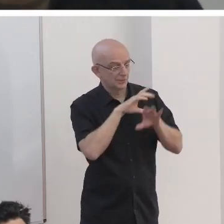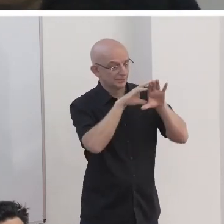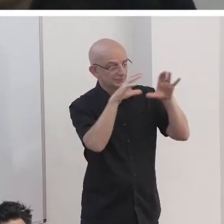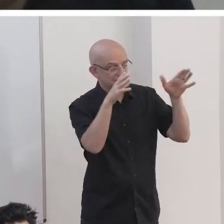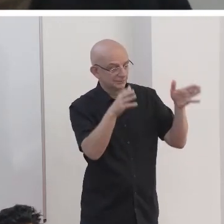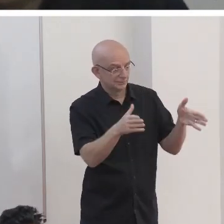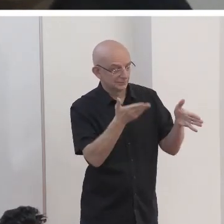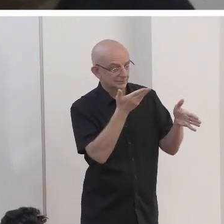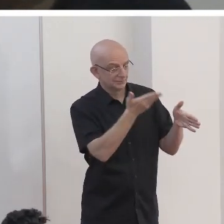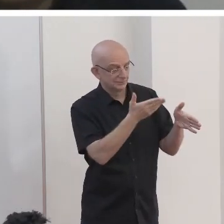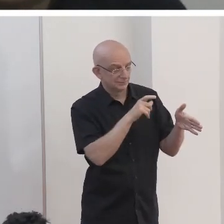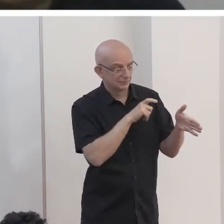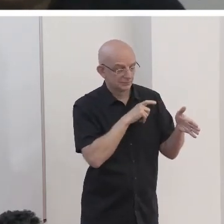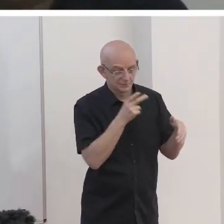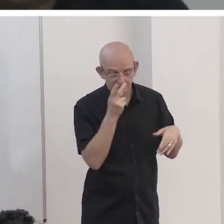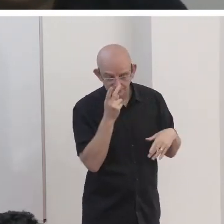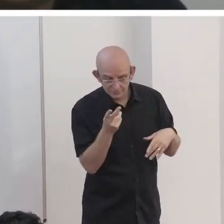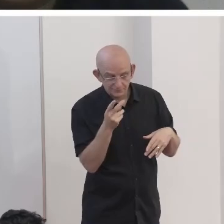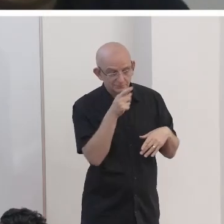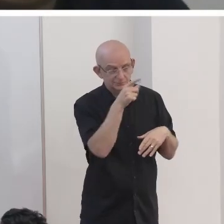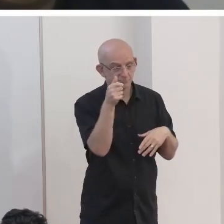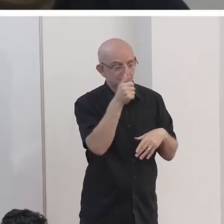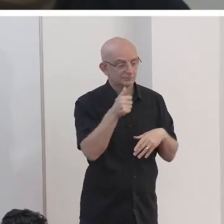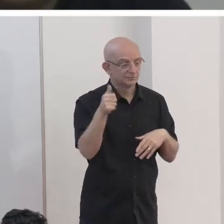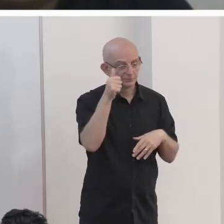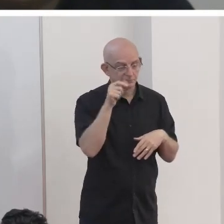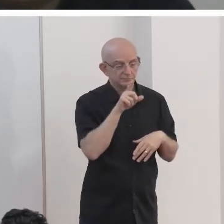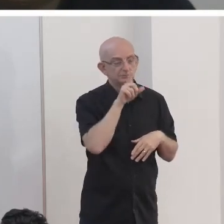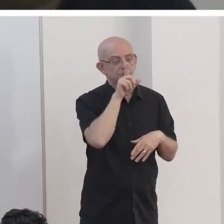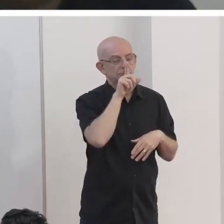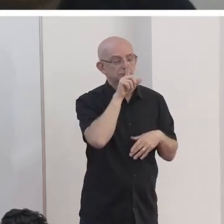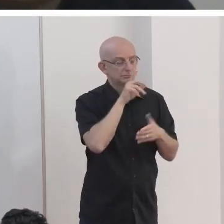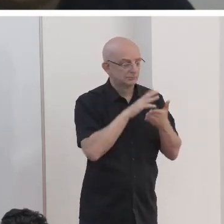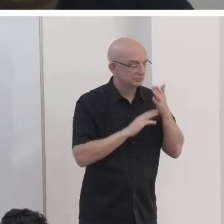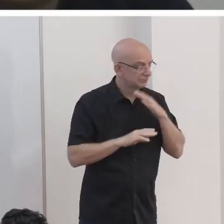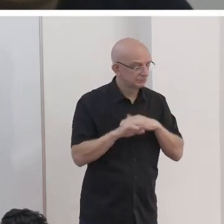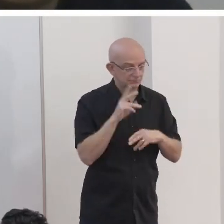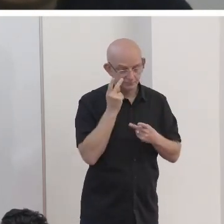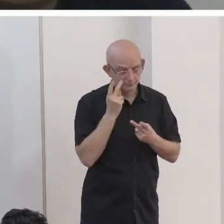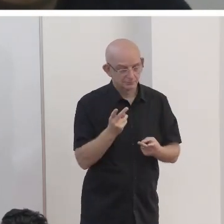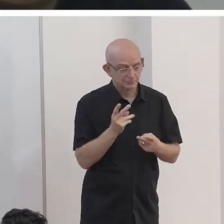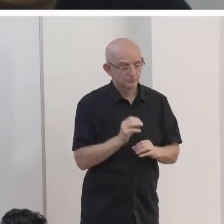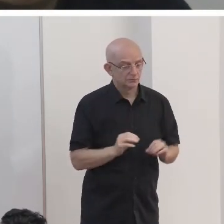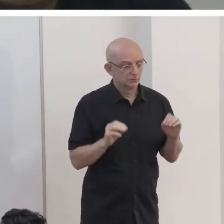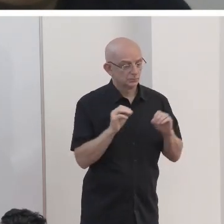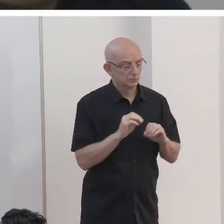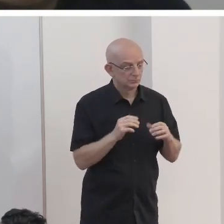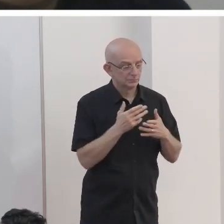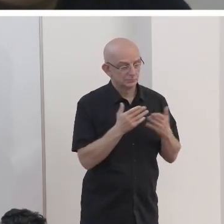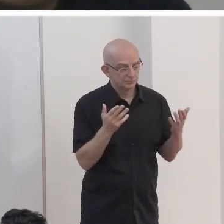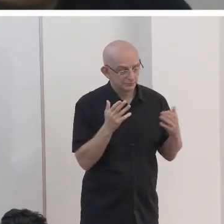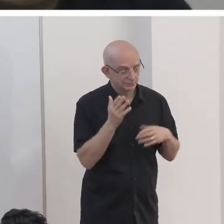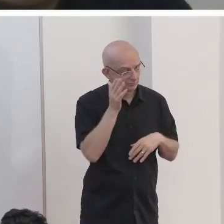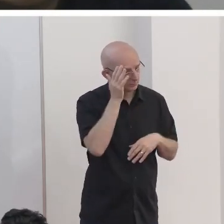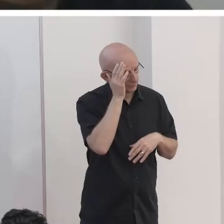of police station, they were just seeing that, but they were not taking action against